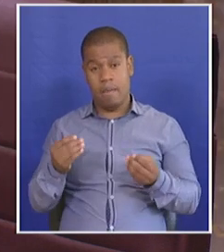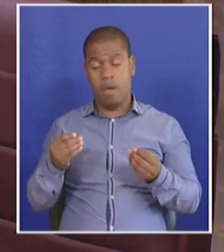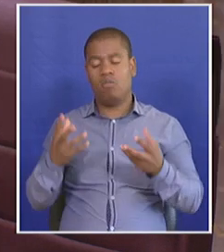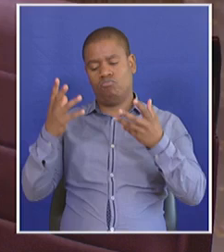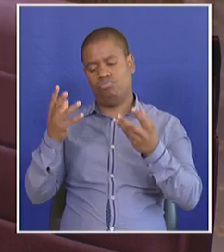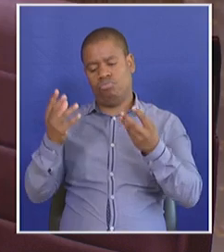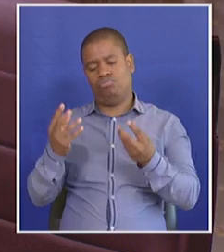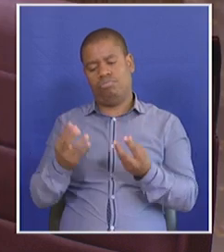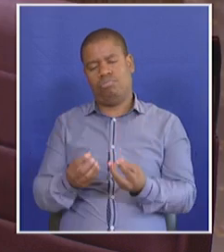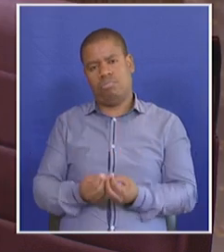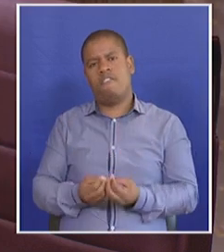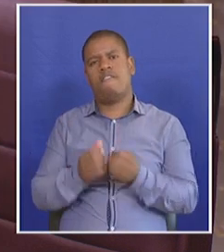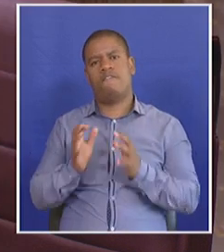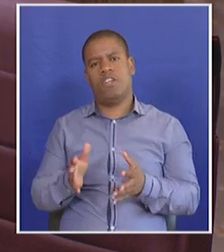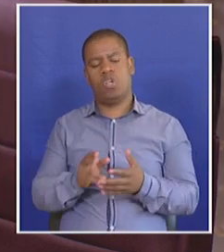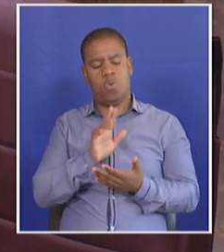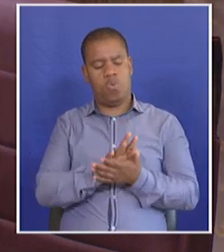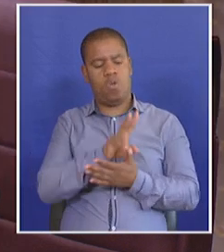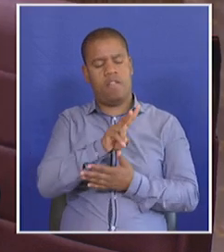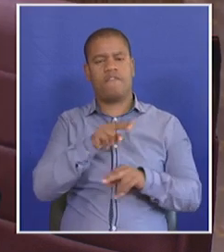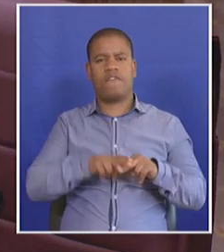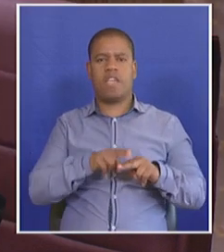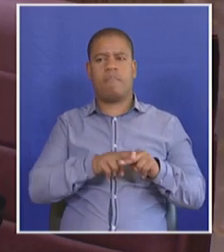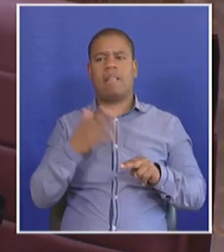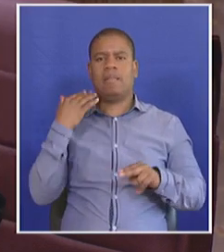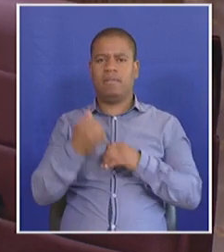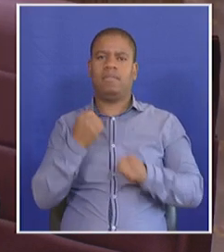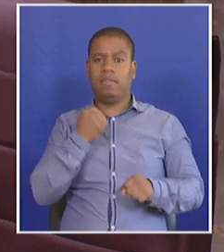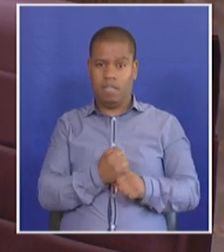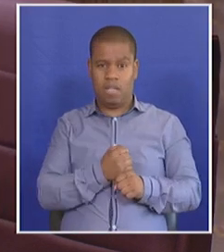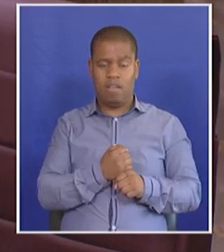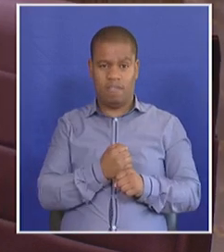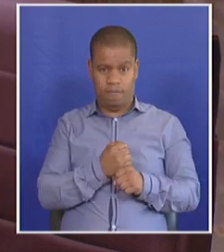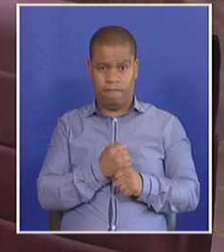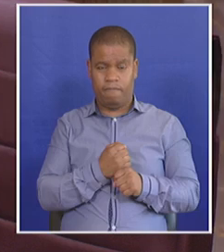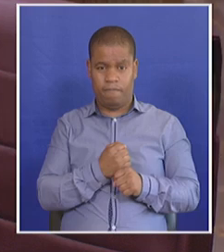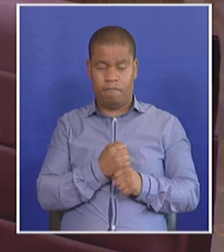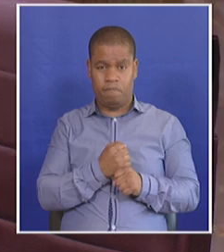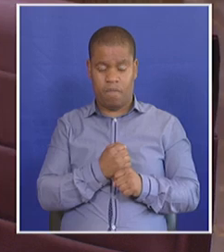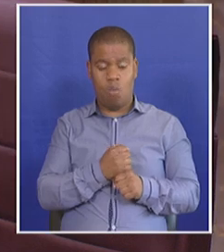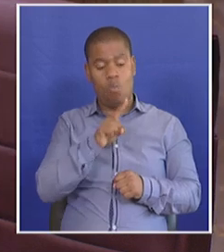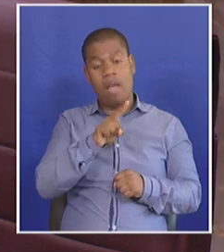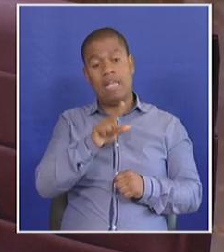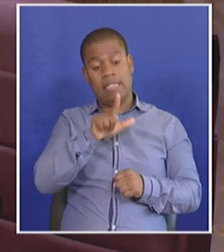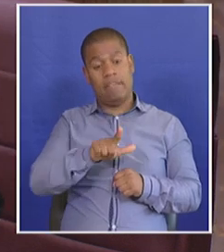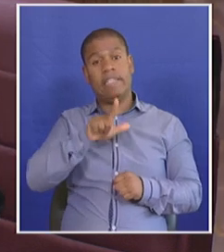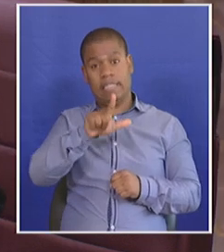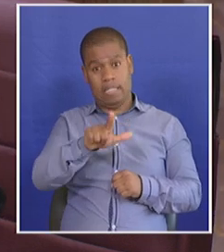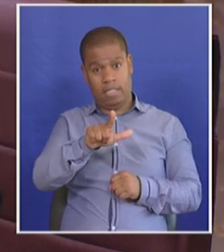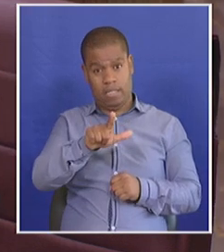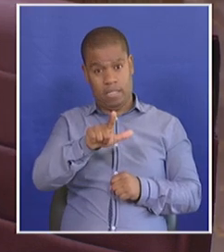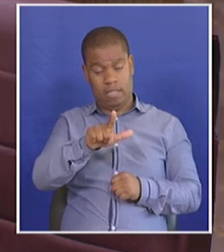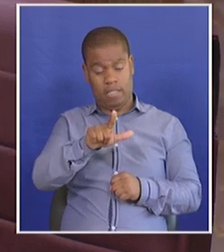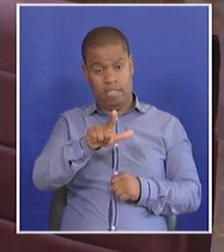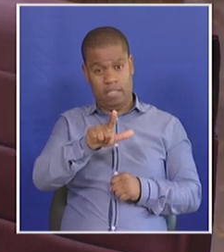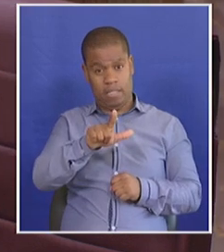reducing. So on the 12th of February last year, 2015, there were 117 unsentenced